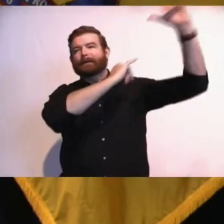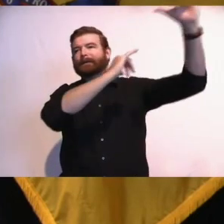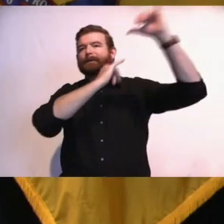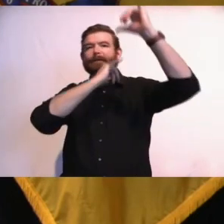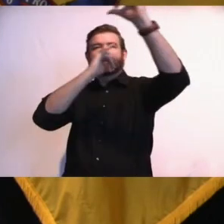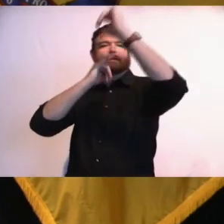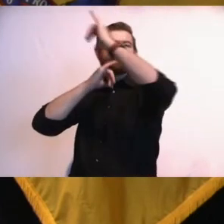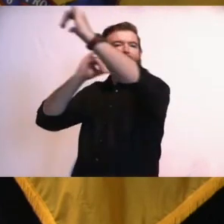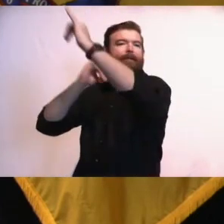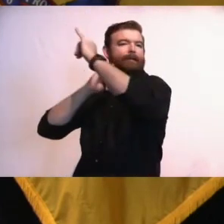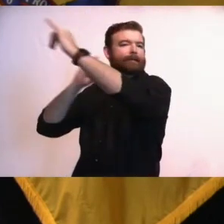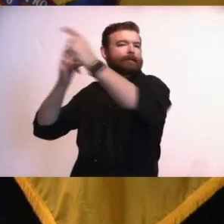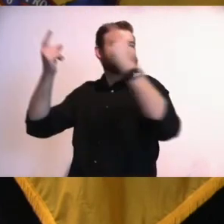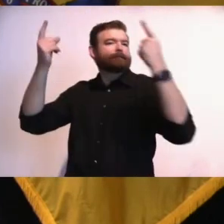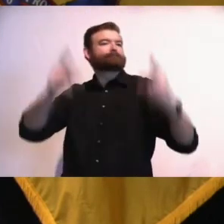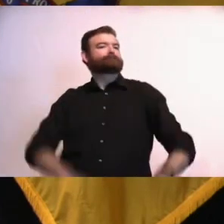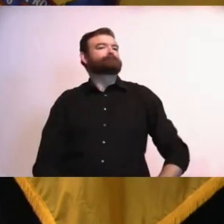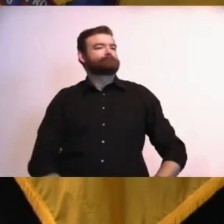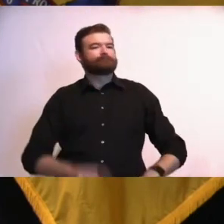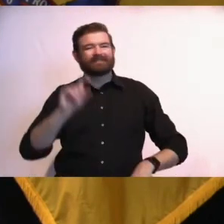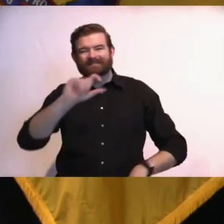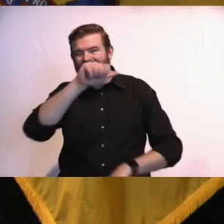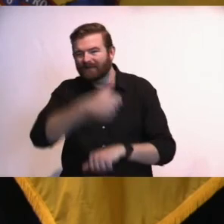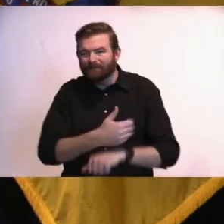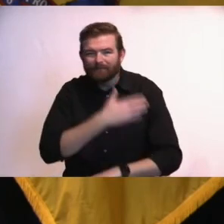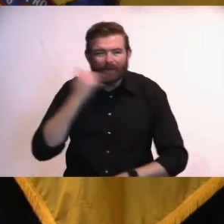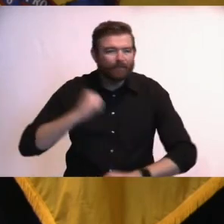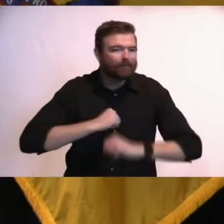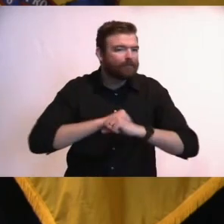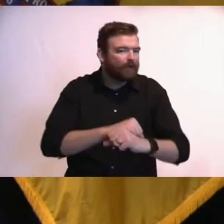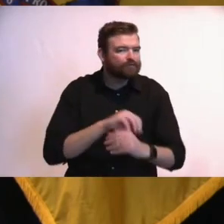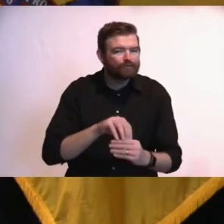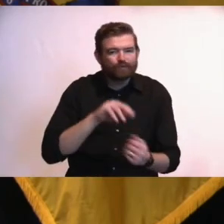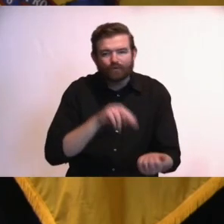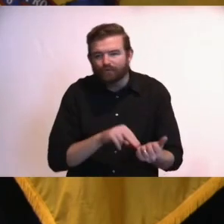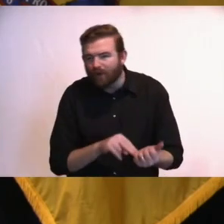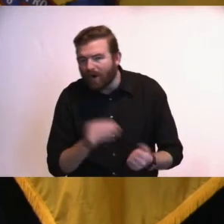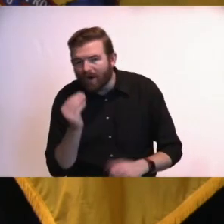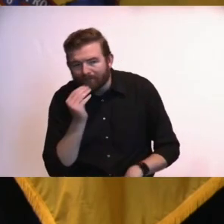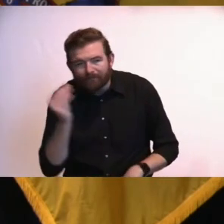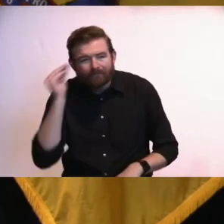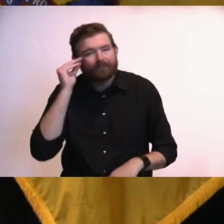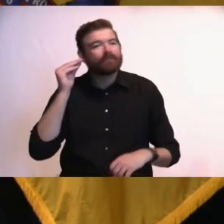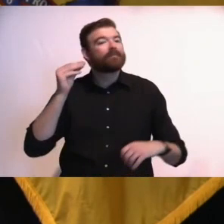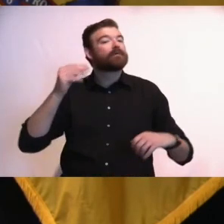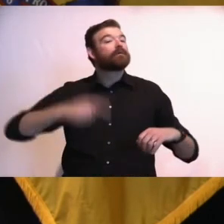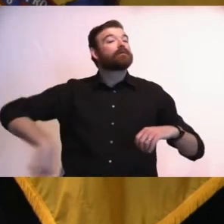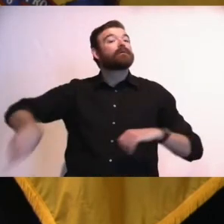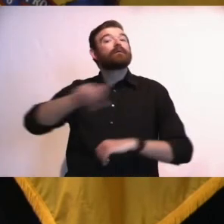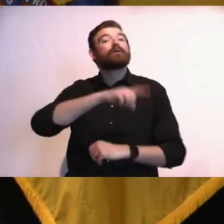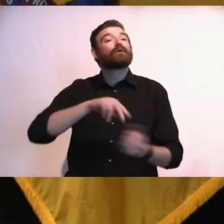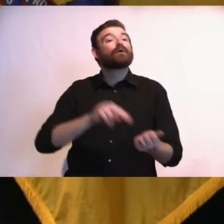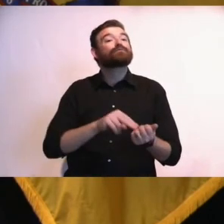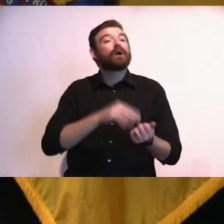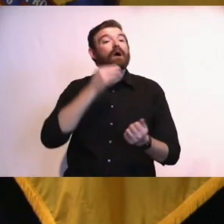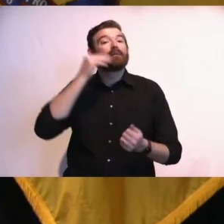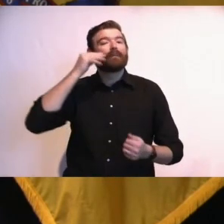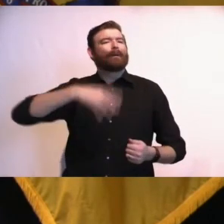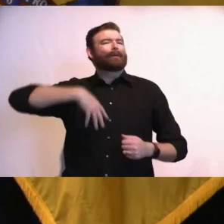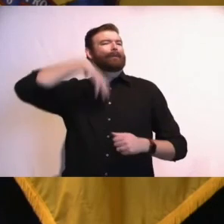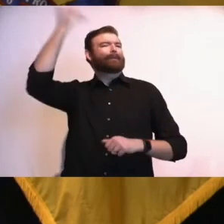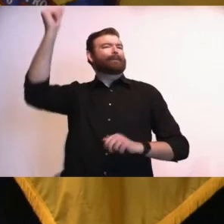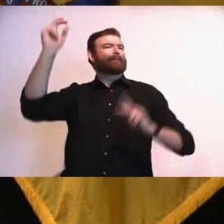best protocols, the best team on the field. We know that older, more vulnerable people are more likely to get